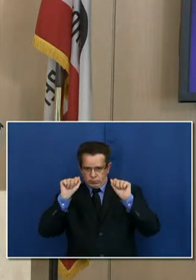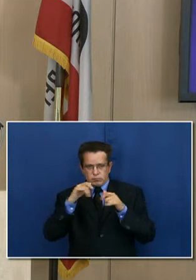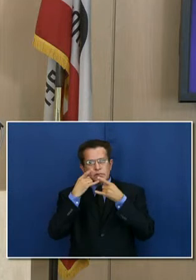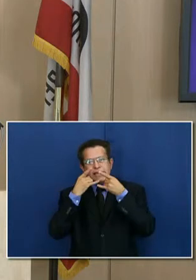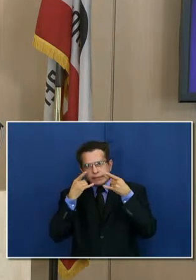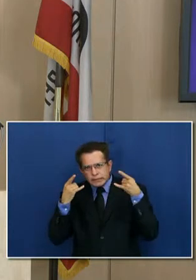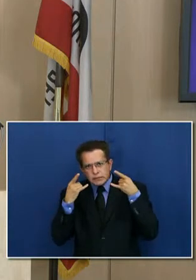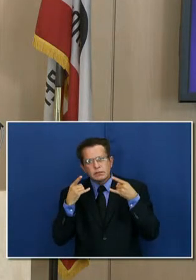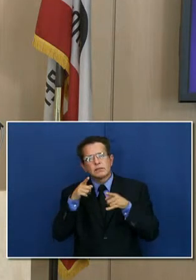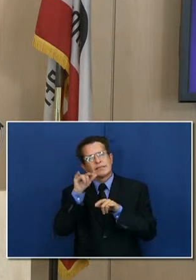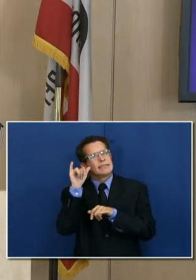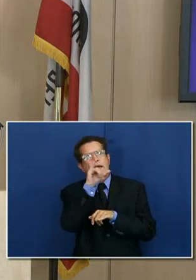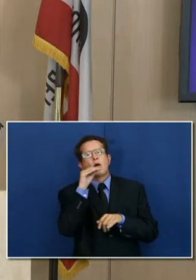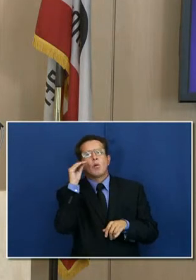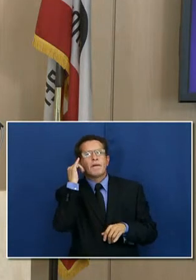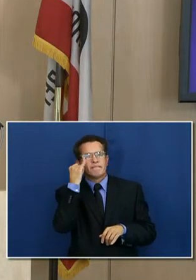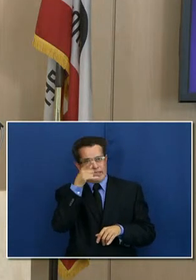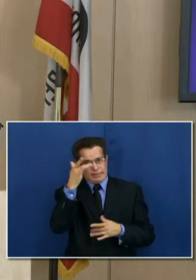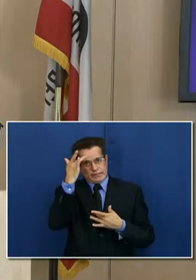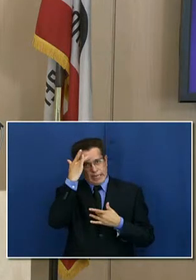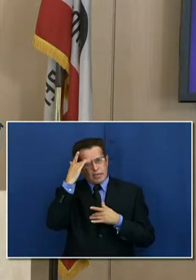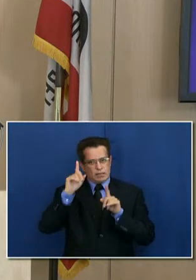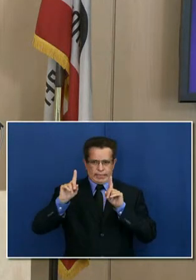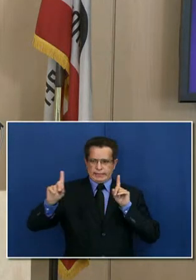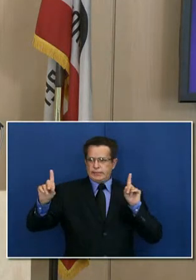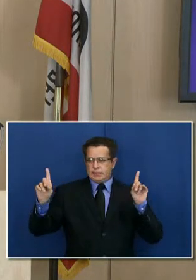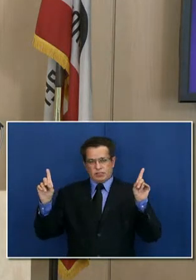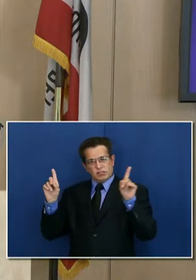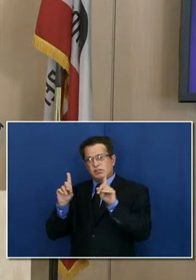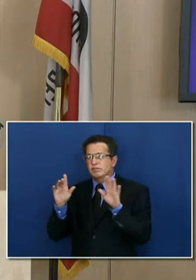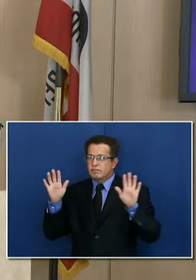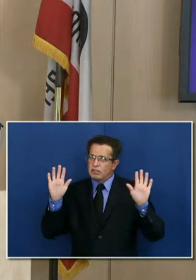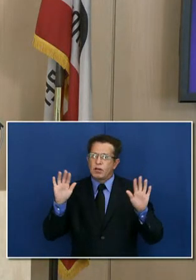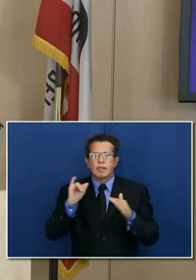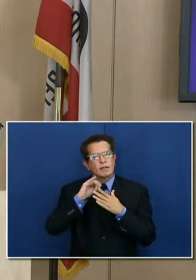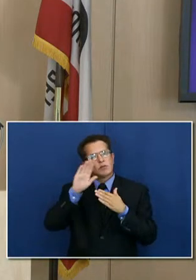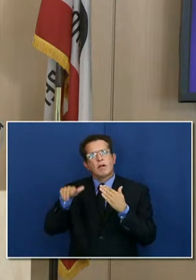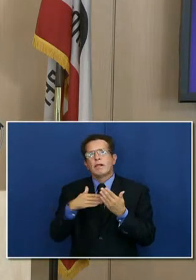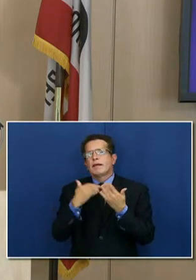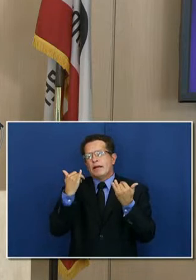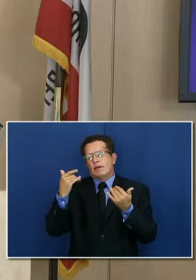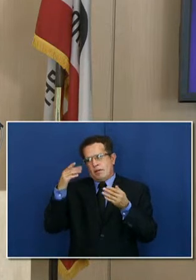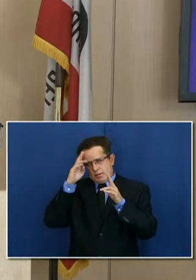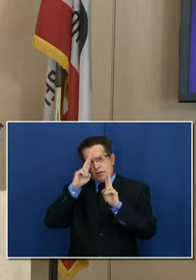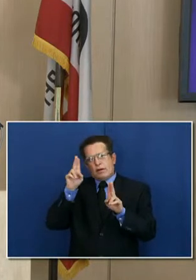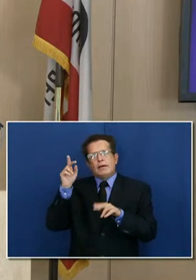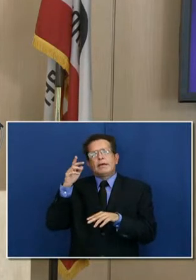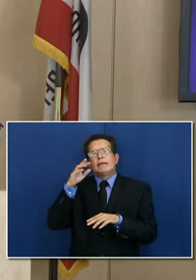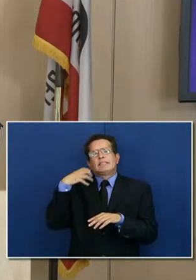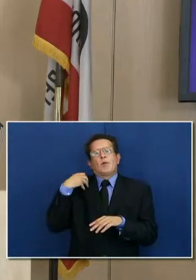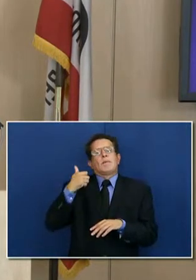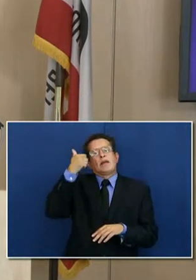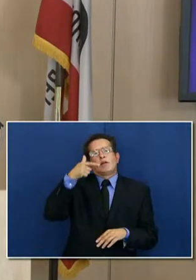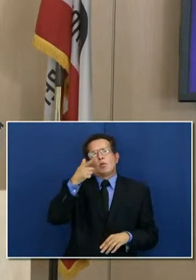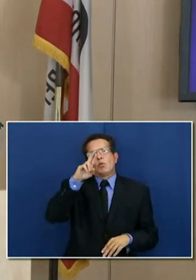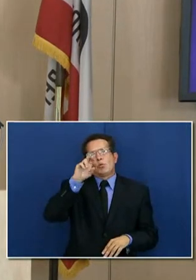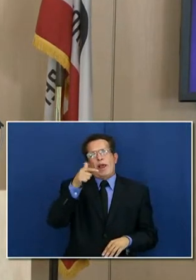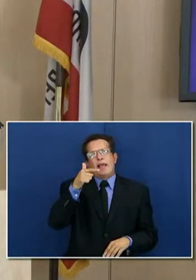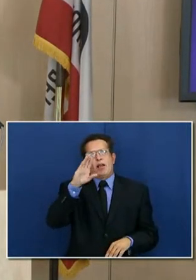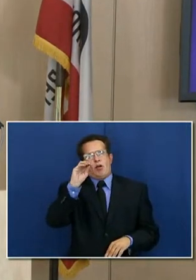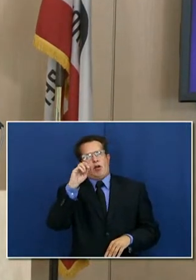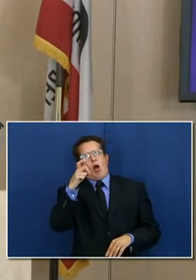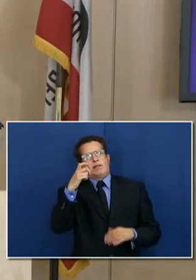covering, and stay home if you're sick. Thank you. Now please welcome back to the podium Chairman Greg Cox.